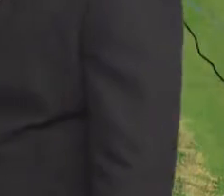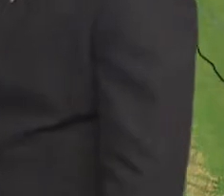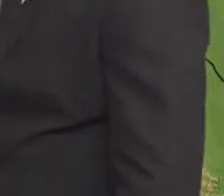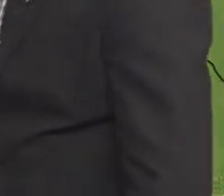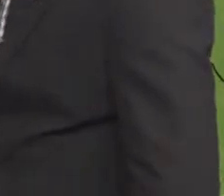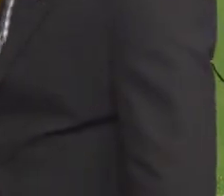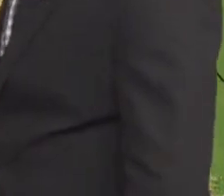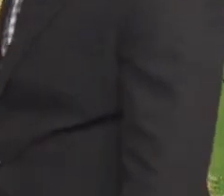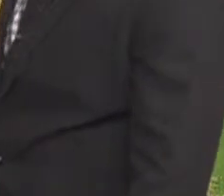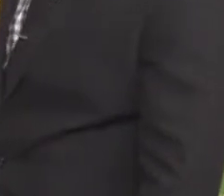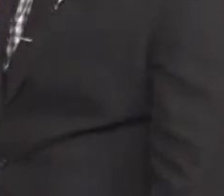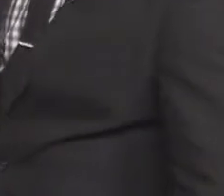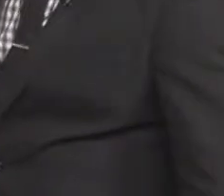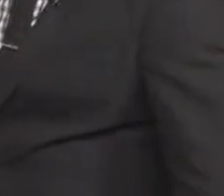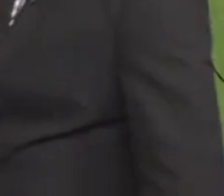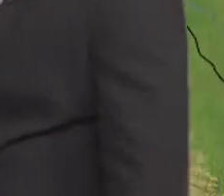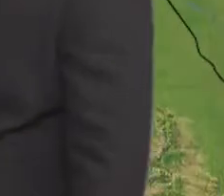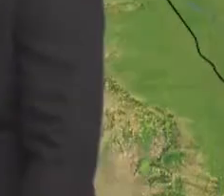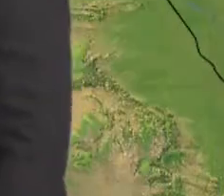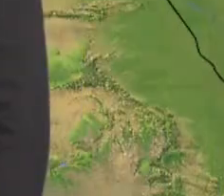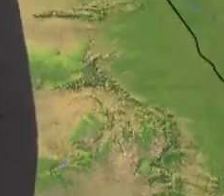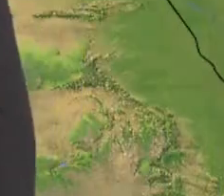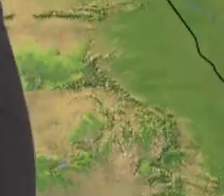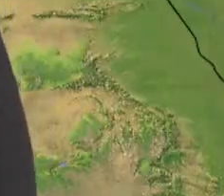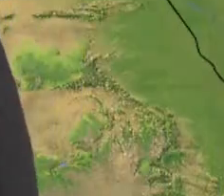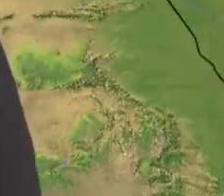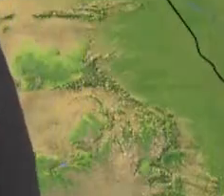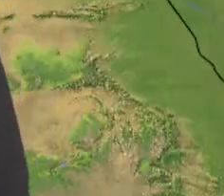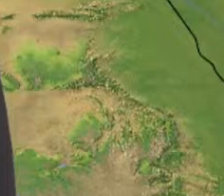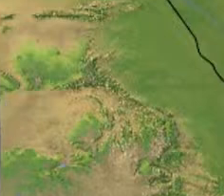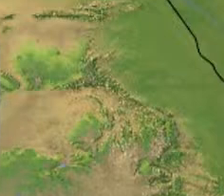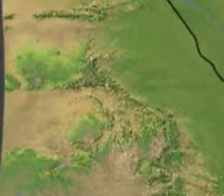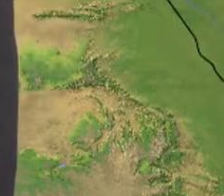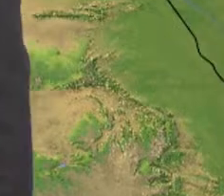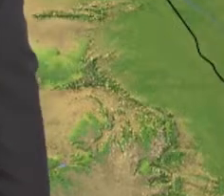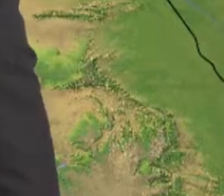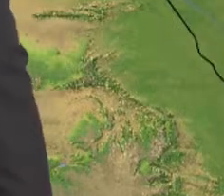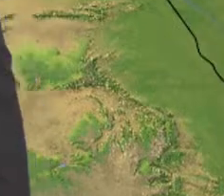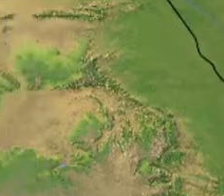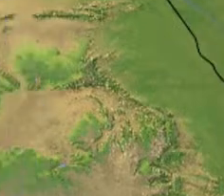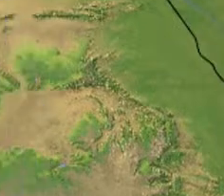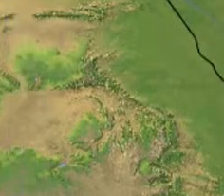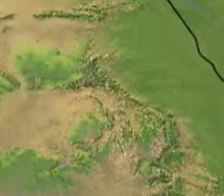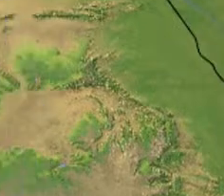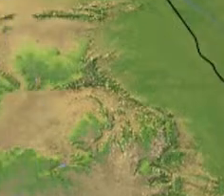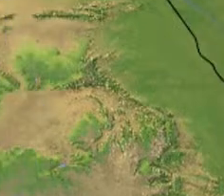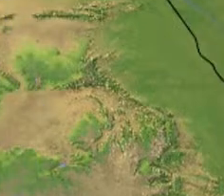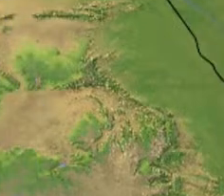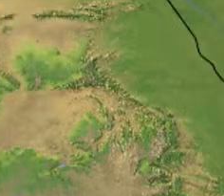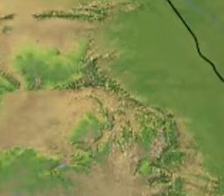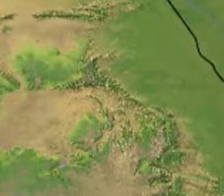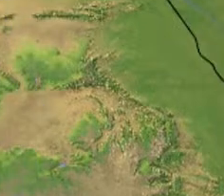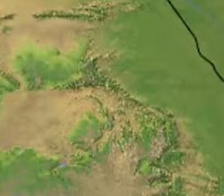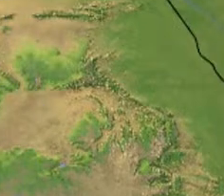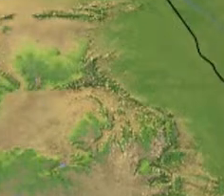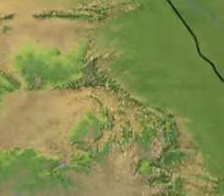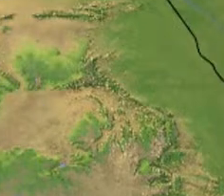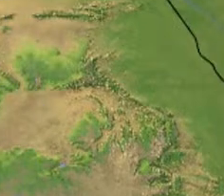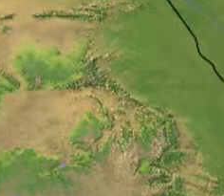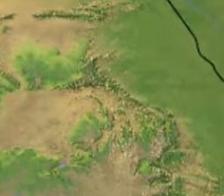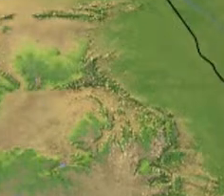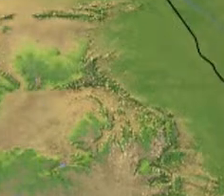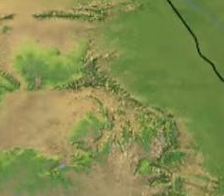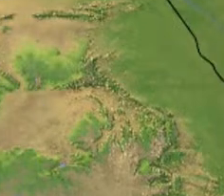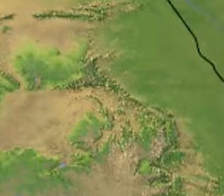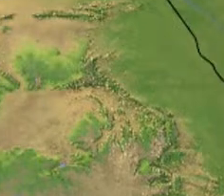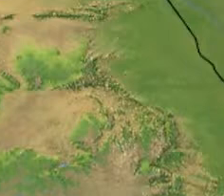go taekotsa go le bothito re sofetse gore pula e ba ke merwalela mo mafelo mangwe a lefatshe leno re sofetse gape le kgonagalo ya diphefo tse di